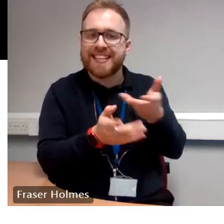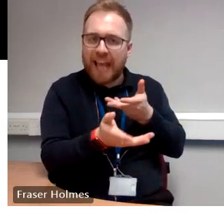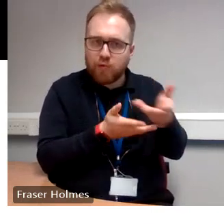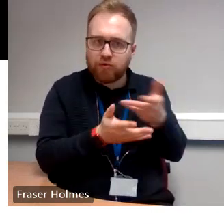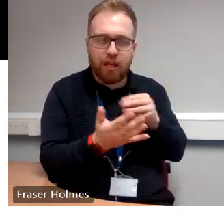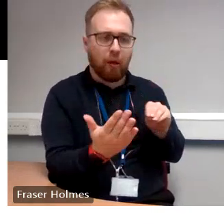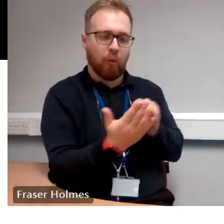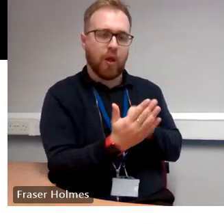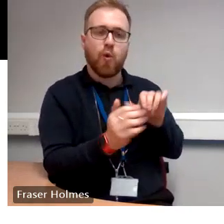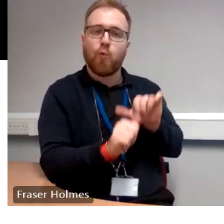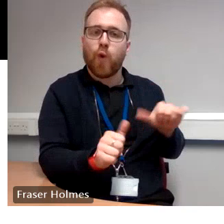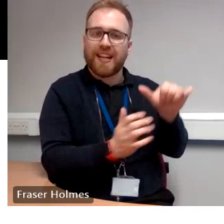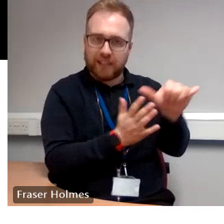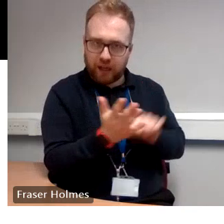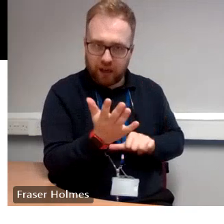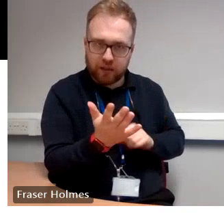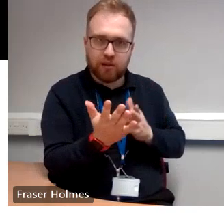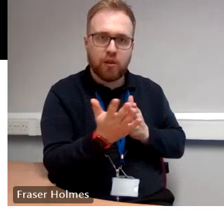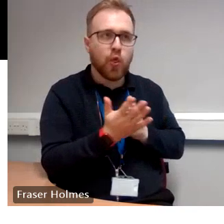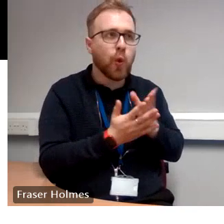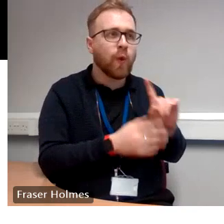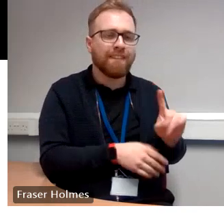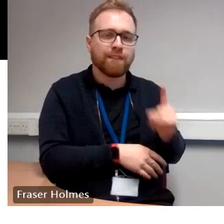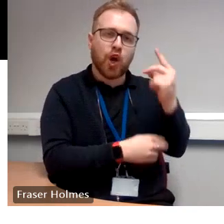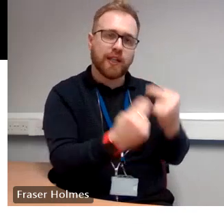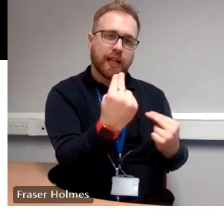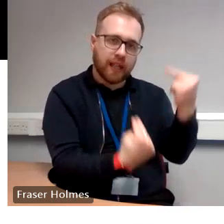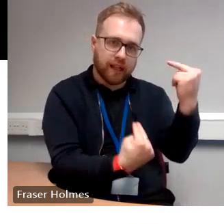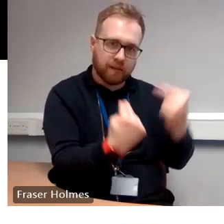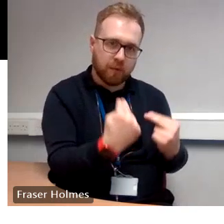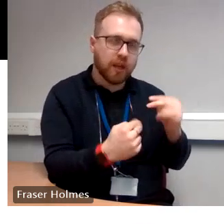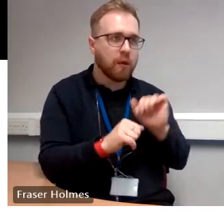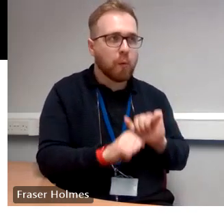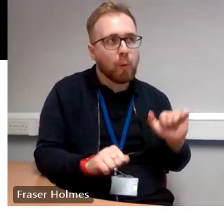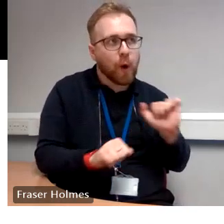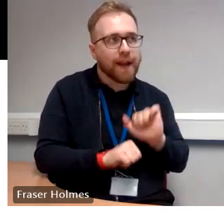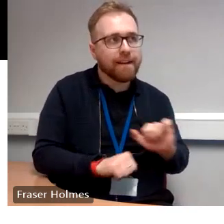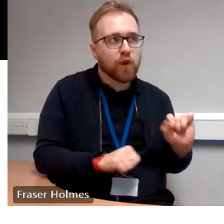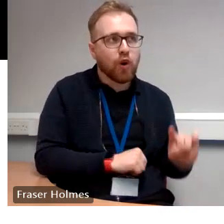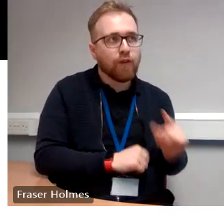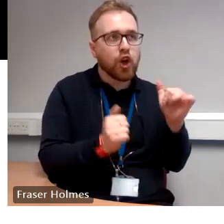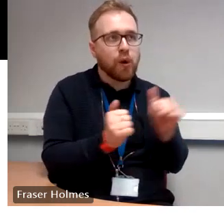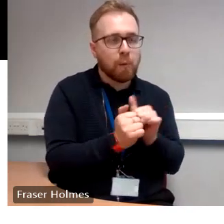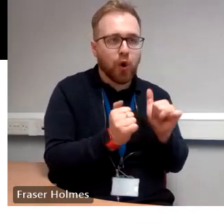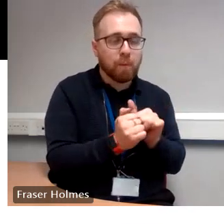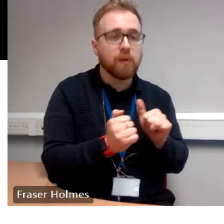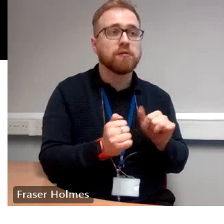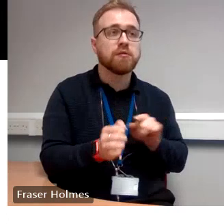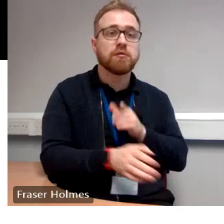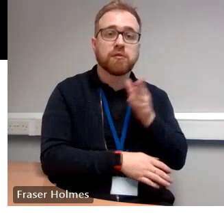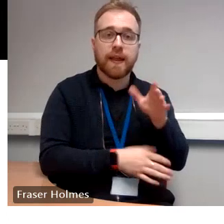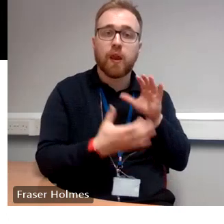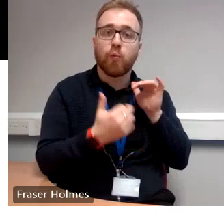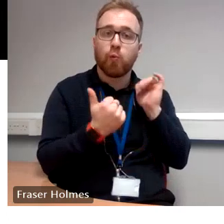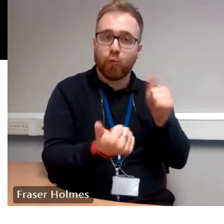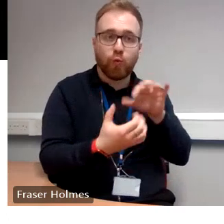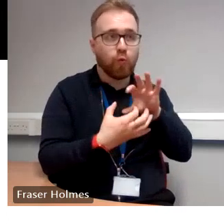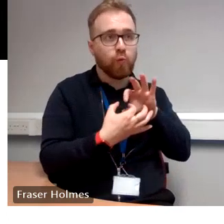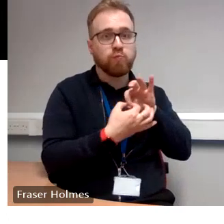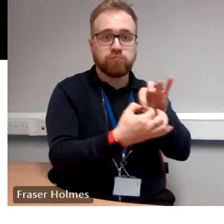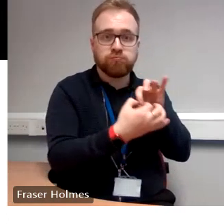waiting list, went through the first sort of assessment process and then waited for his appointments. He then engaged very well with